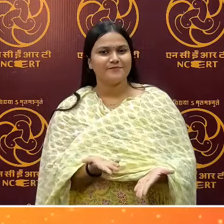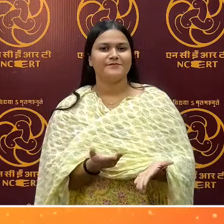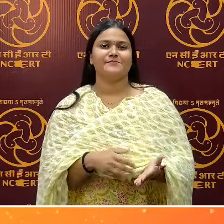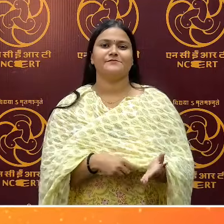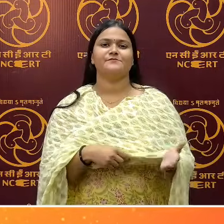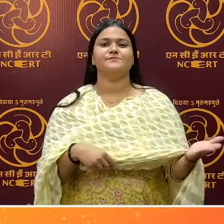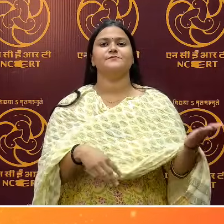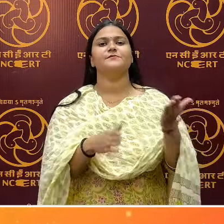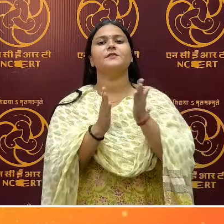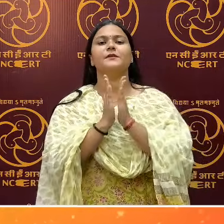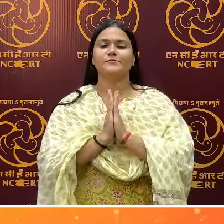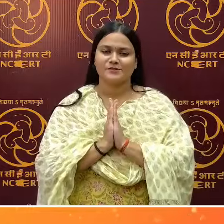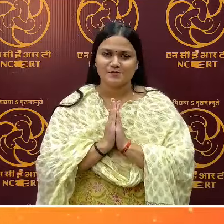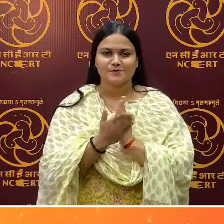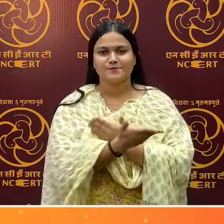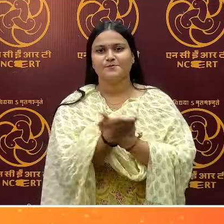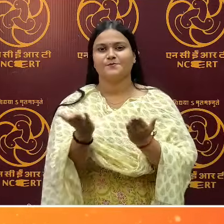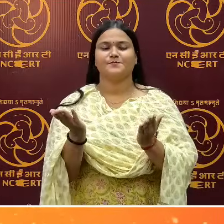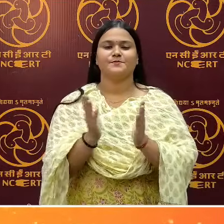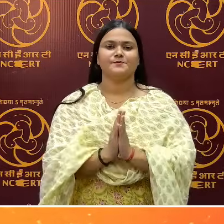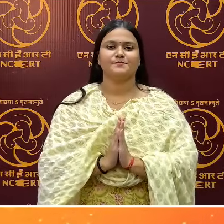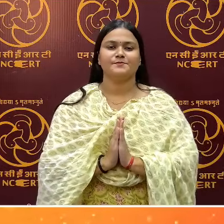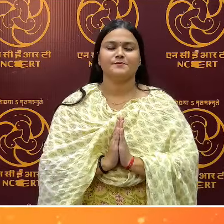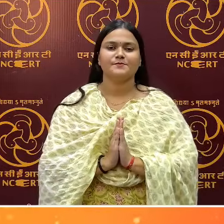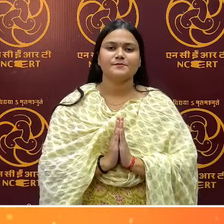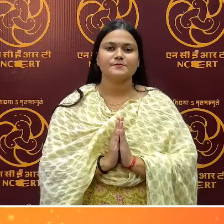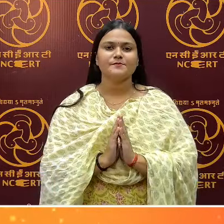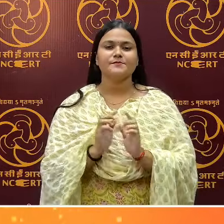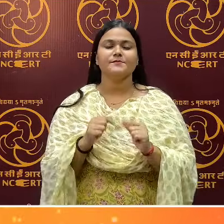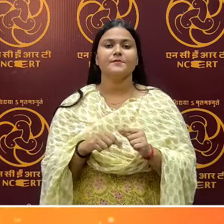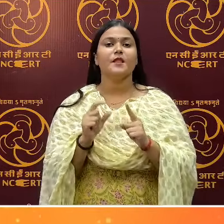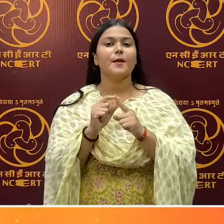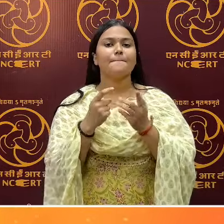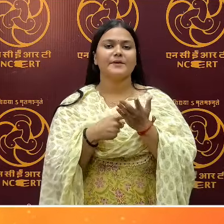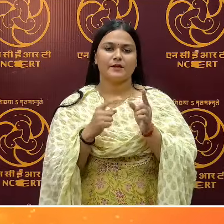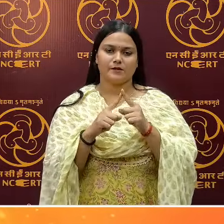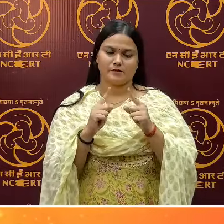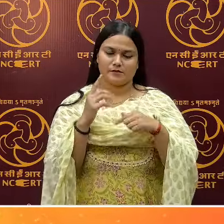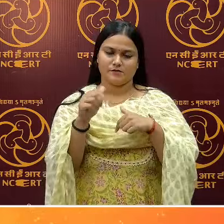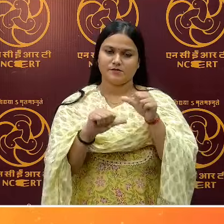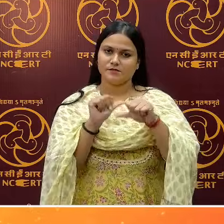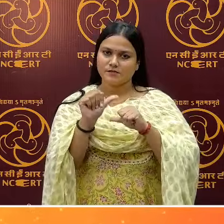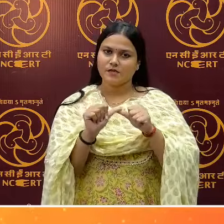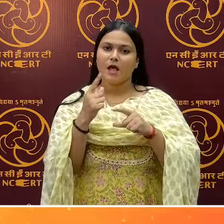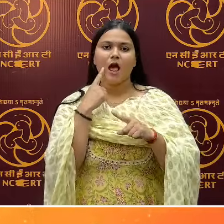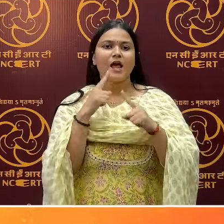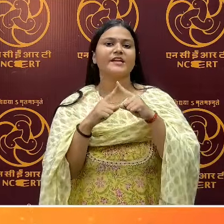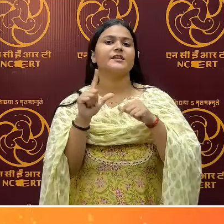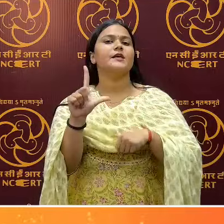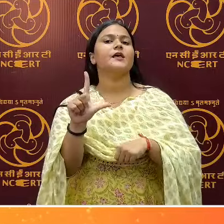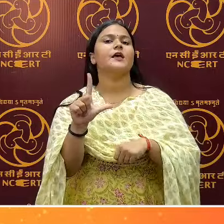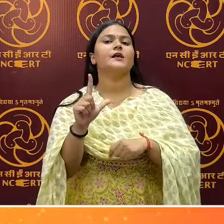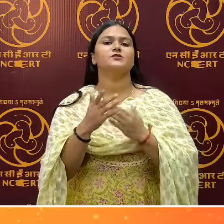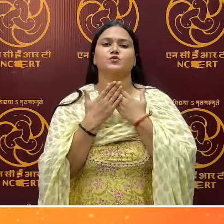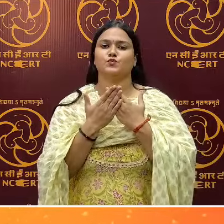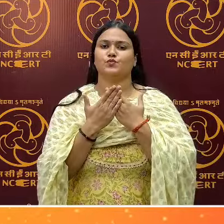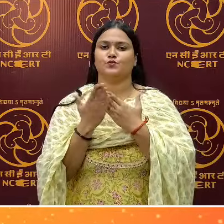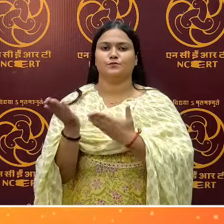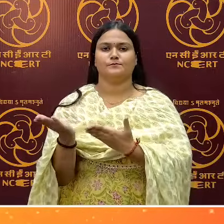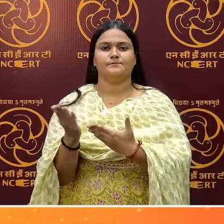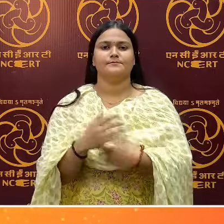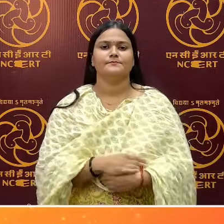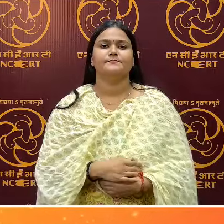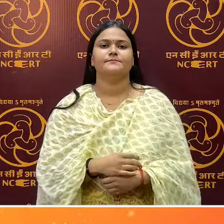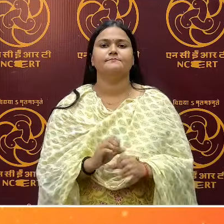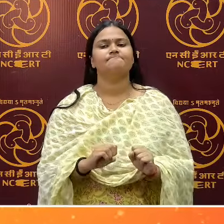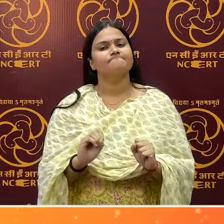to everyone. Namaskar, ma'am. Ma'am is a PRT in Science from ITL Public School, New Delhi. So let's